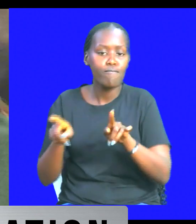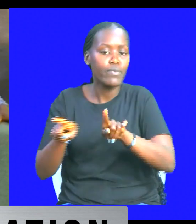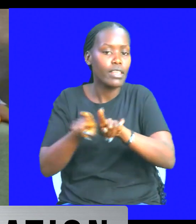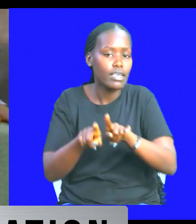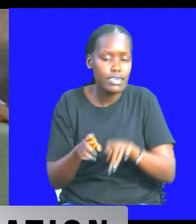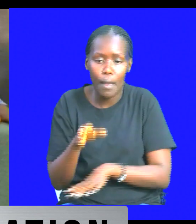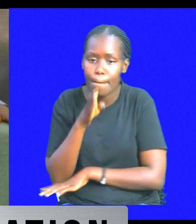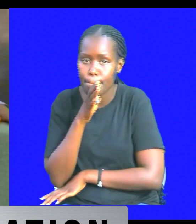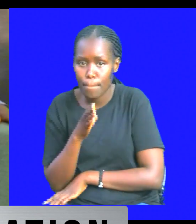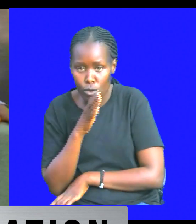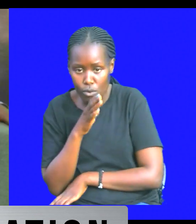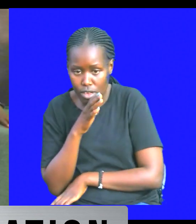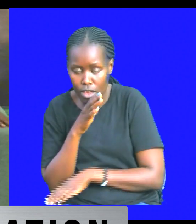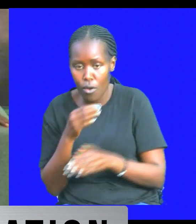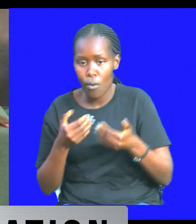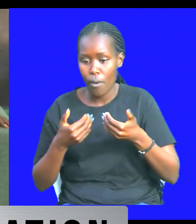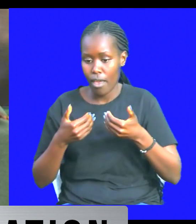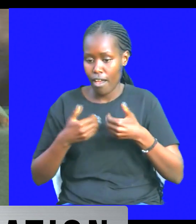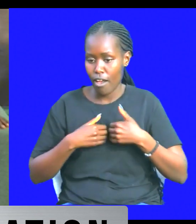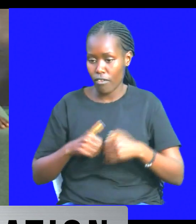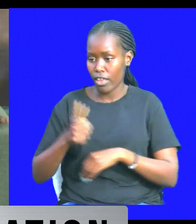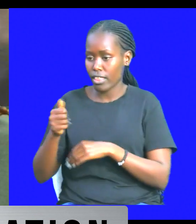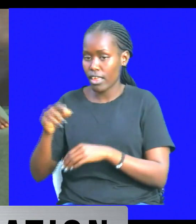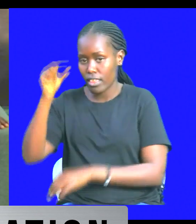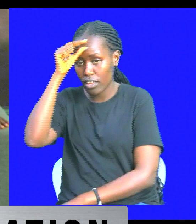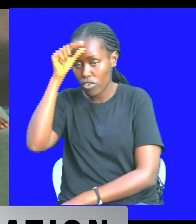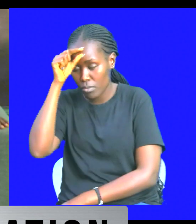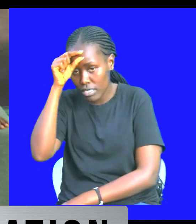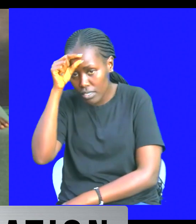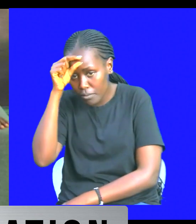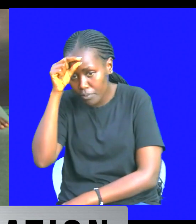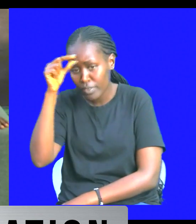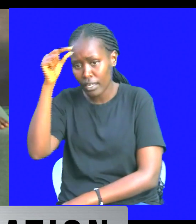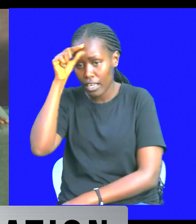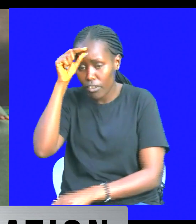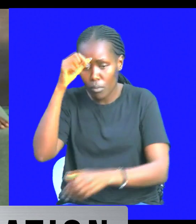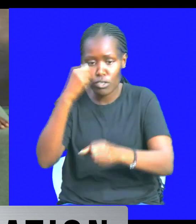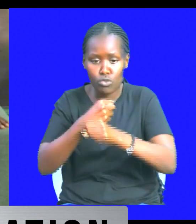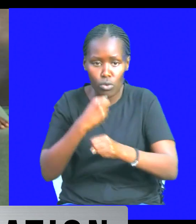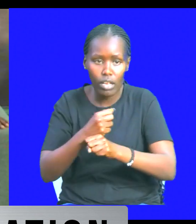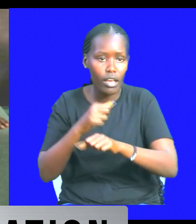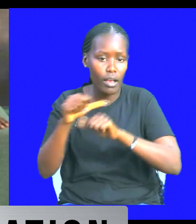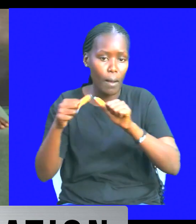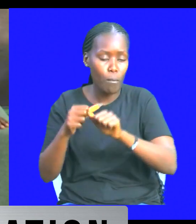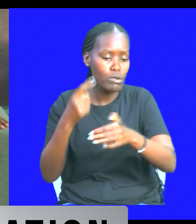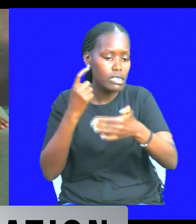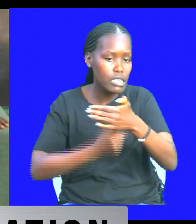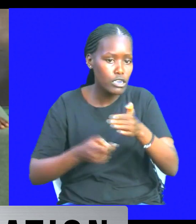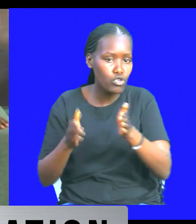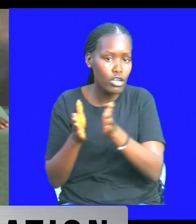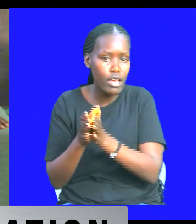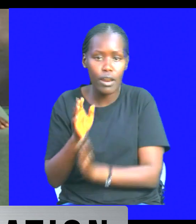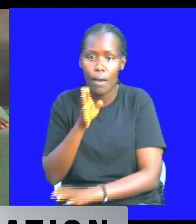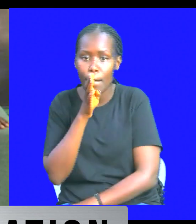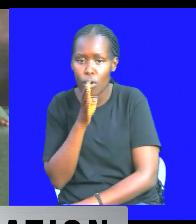we were having in the other government. So it's like it's a government working on taxation and borrowing.